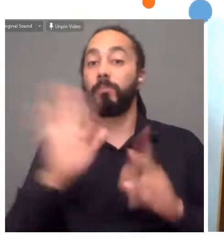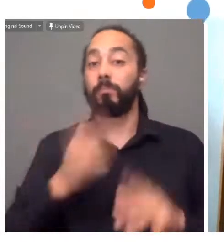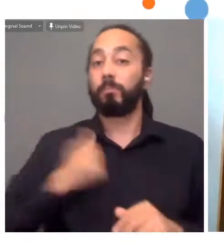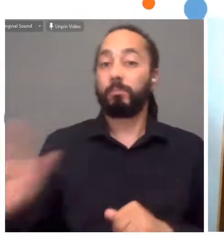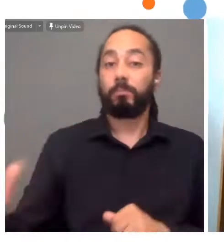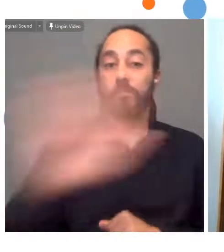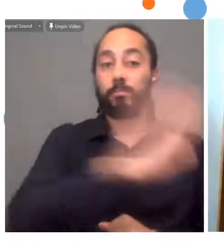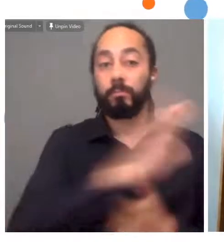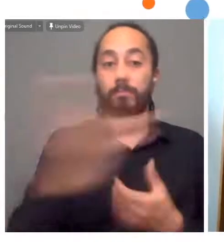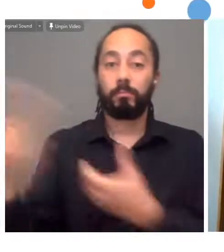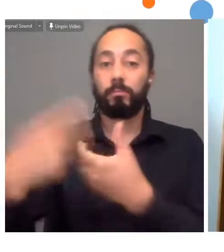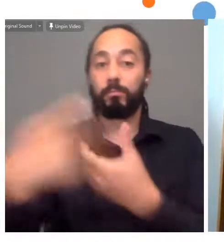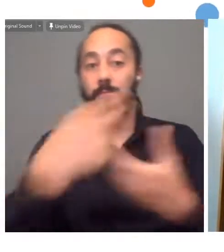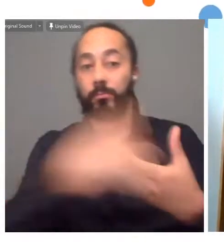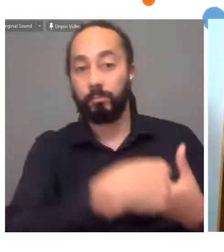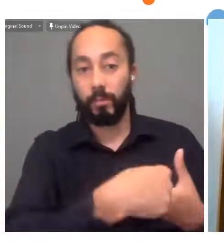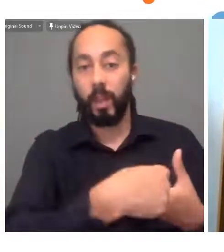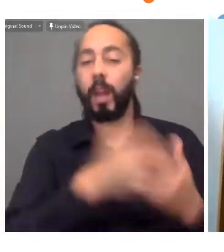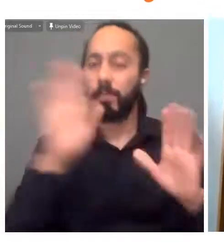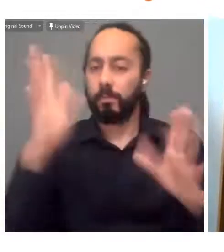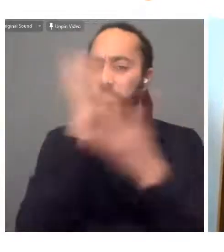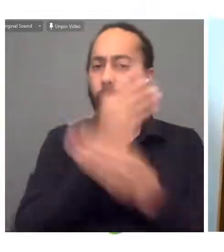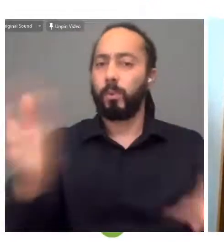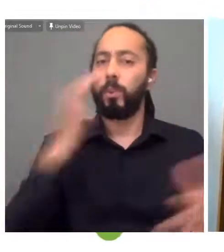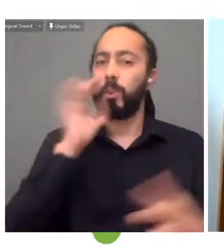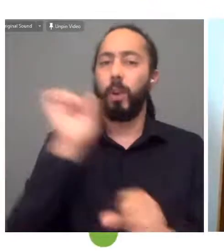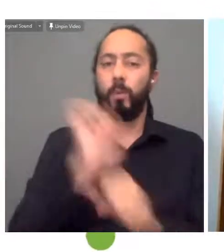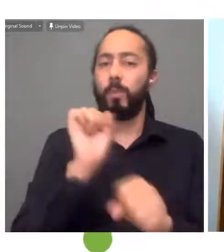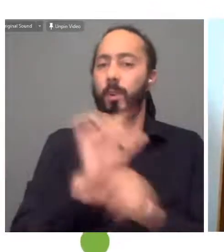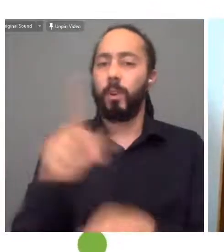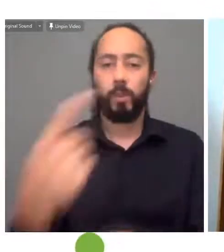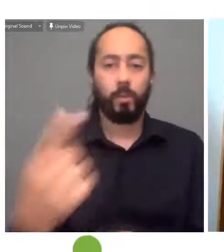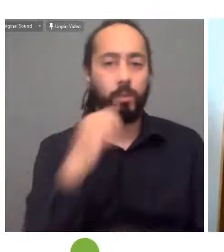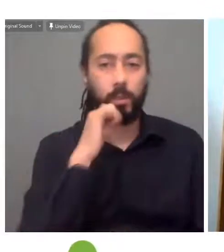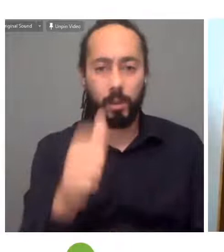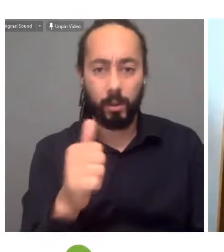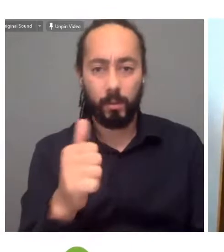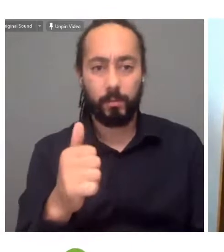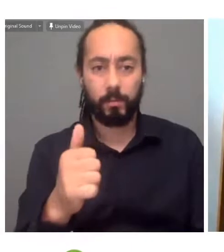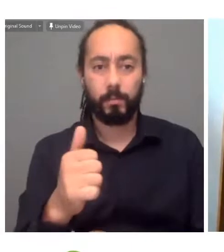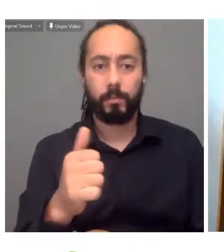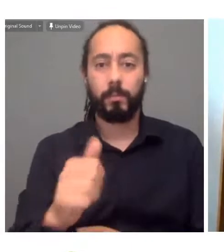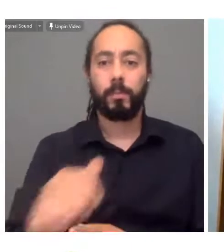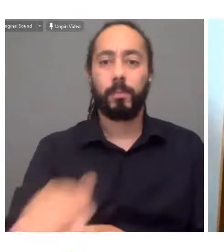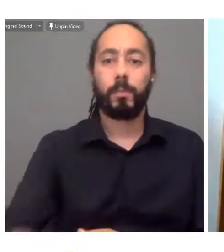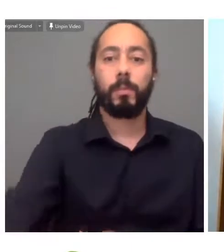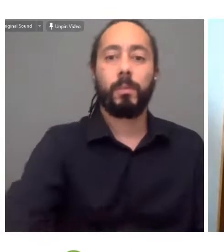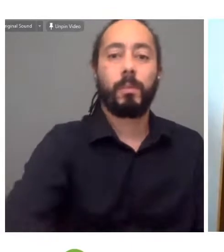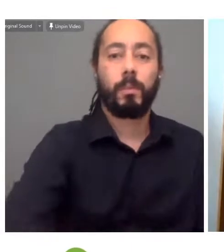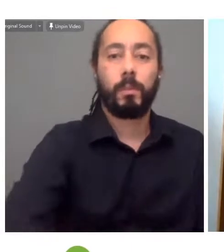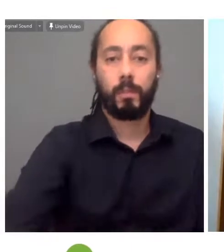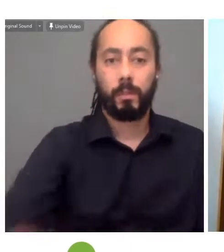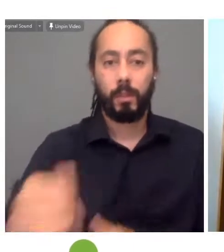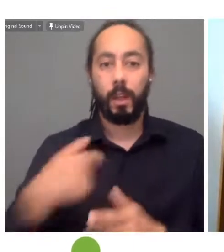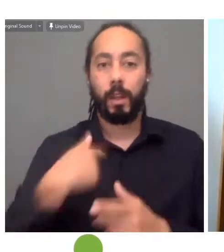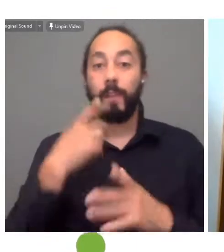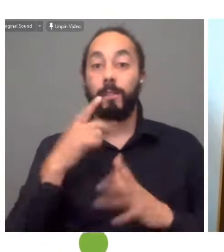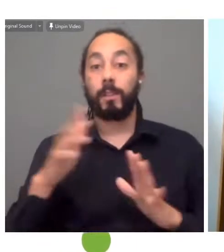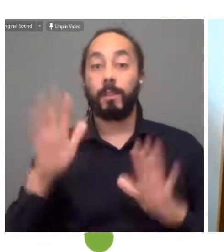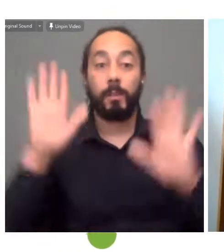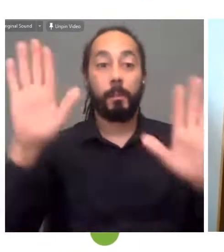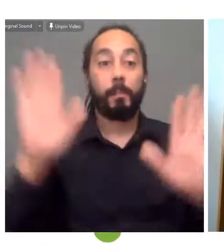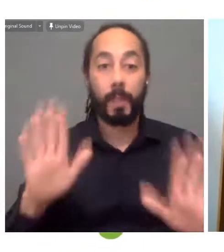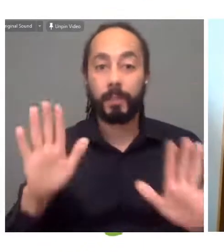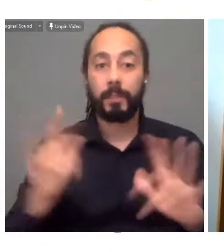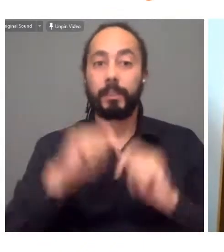secrétaire parlementaire pour les arts et la culture, qui est une championne, elle aussi, pour vous, au sein